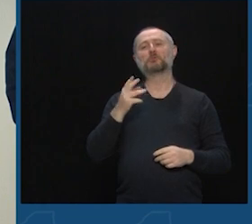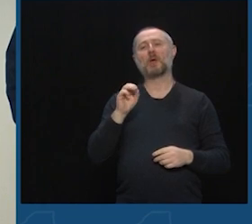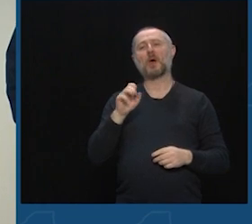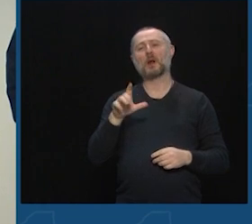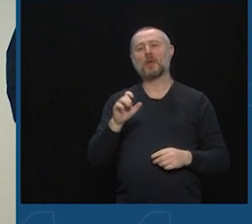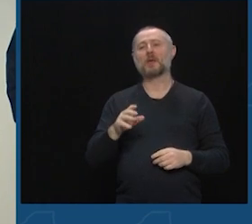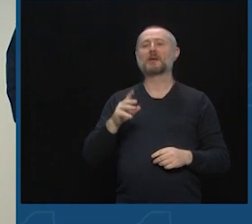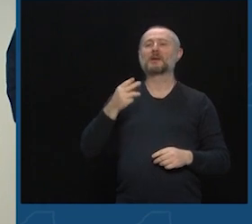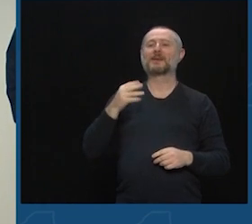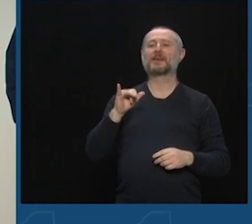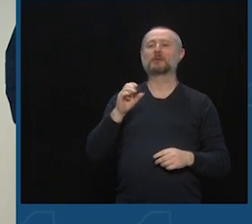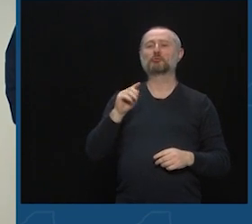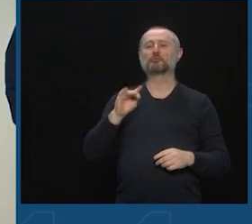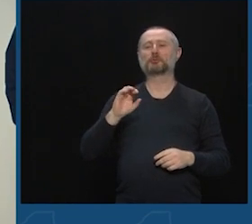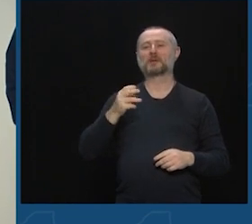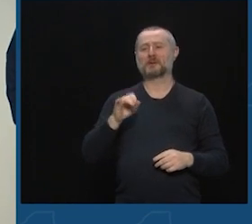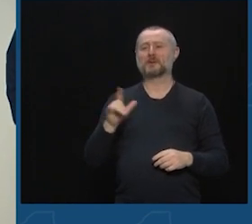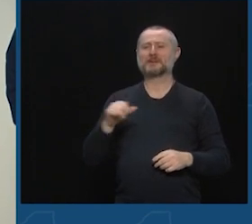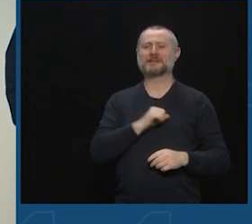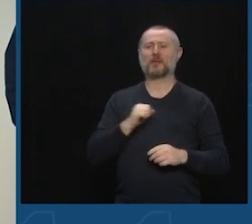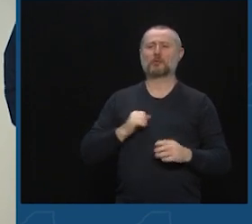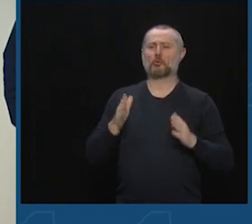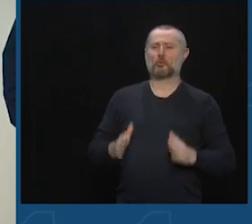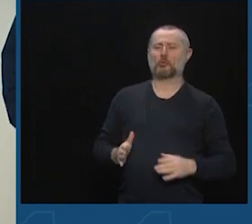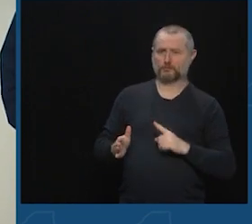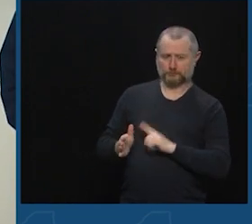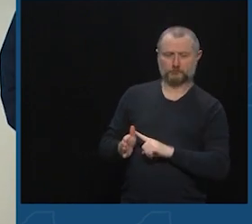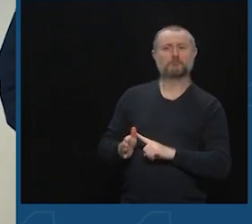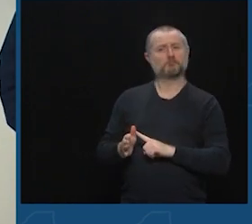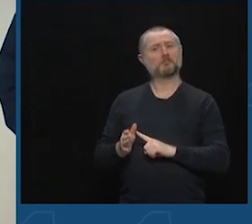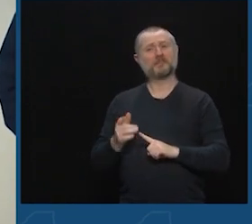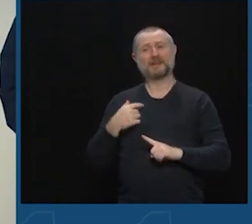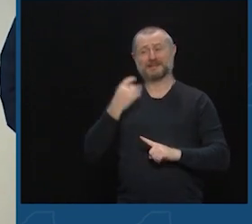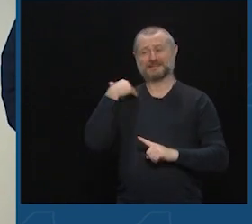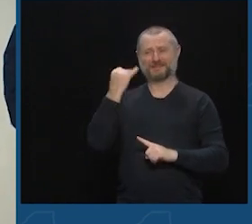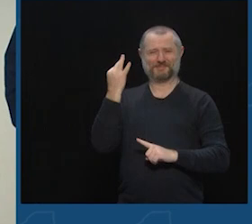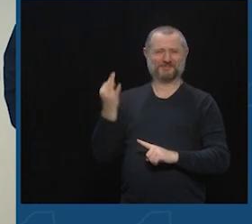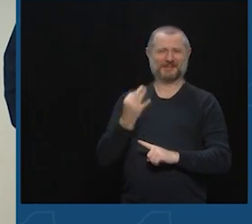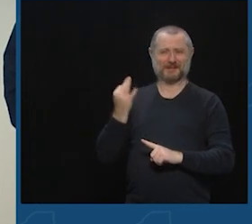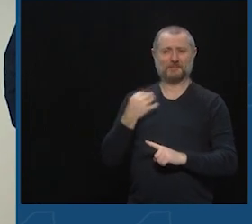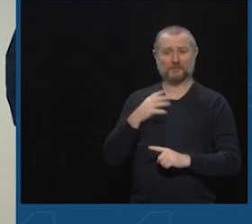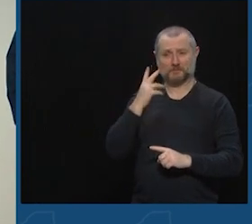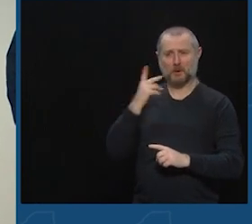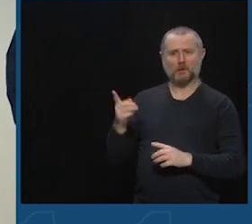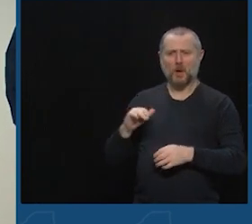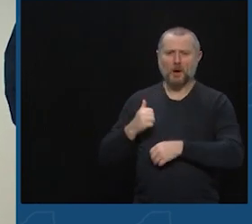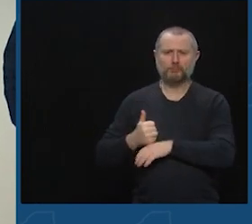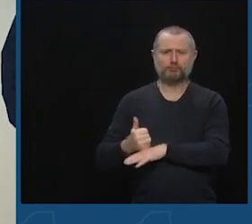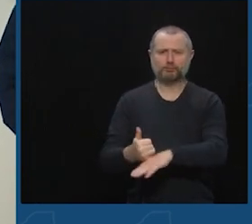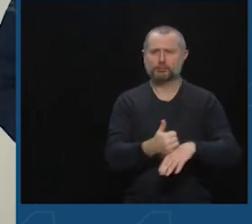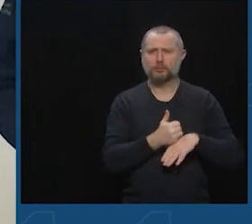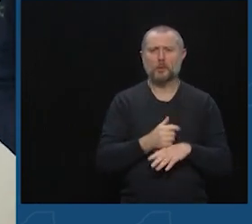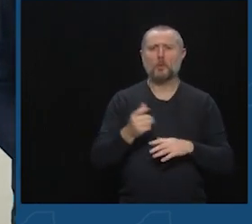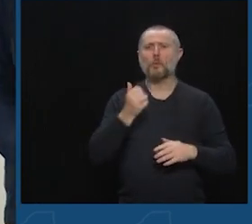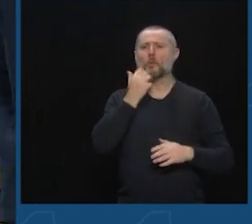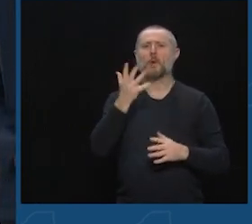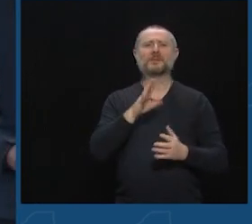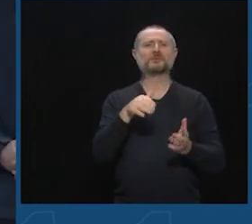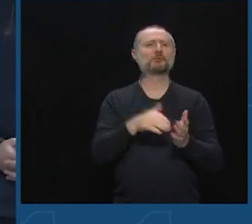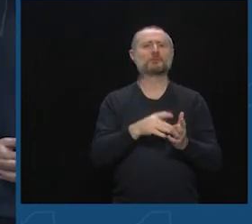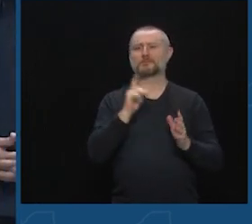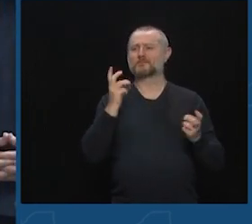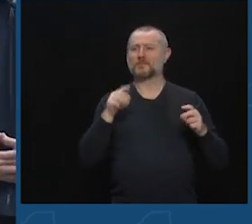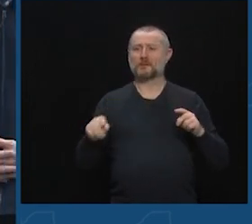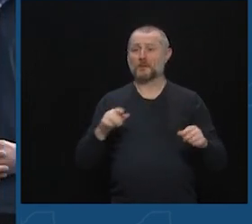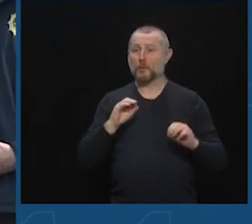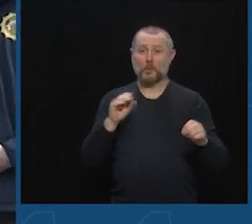Saw her on Friday, and she was instrumental in making sure that we had warming centers set up in places like Woodstock and Socrates, and so really